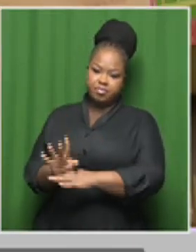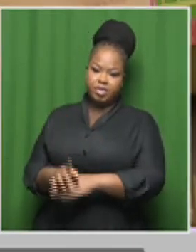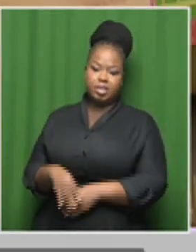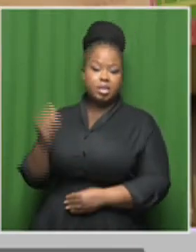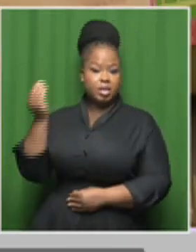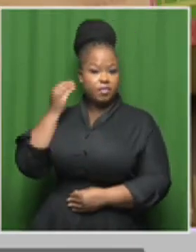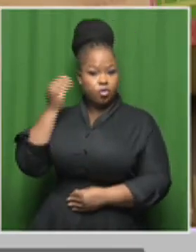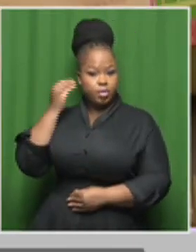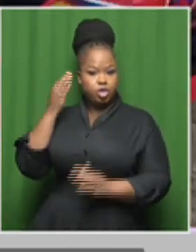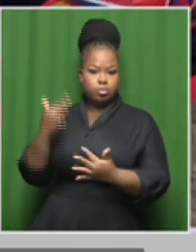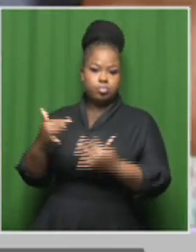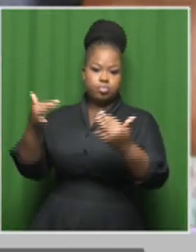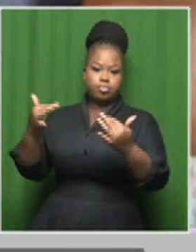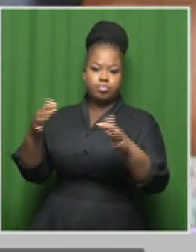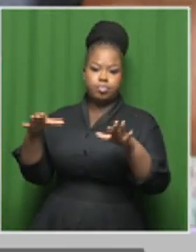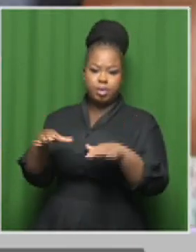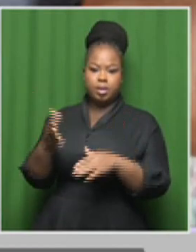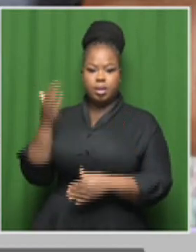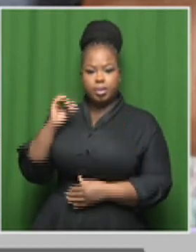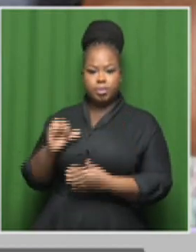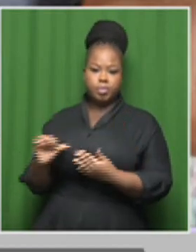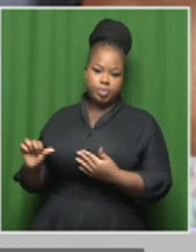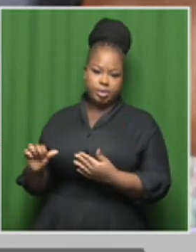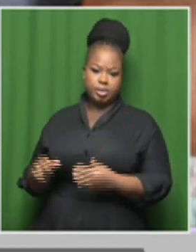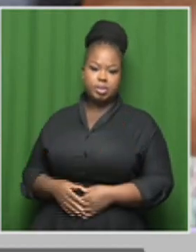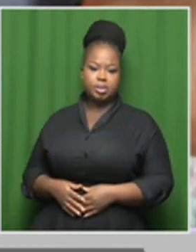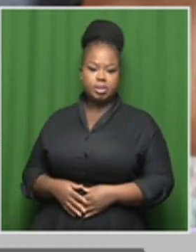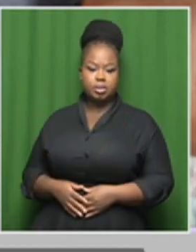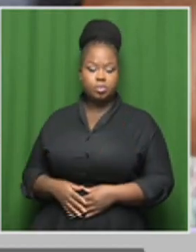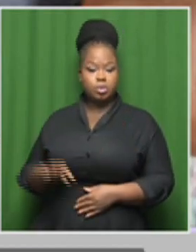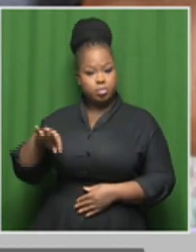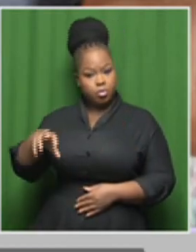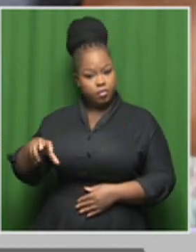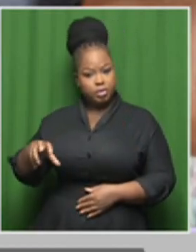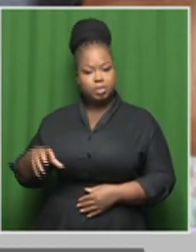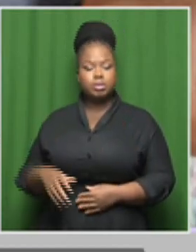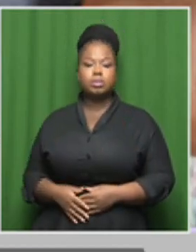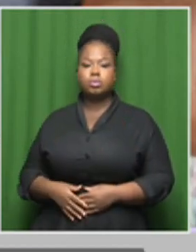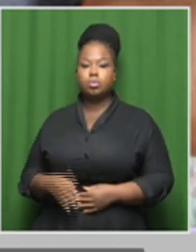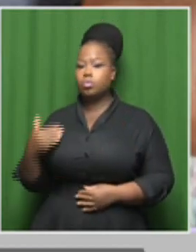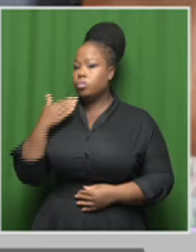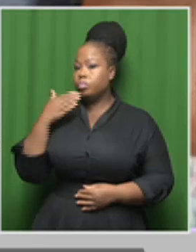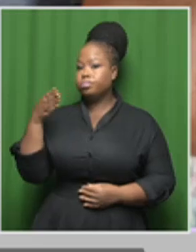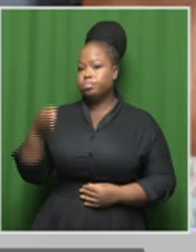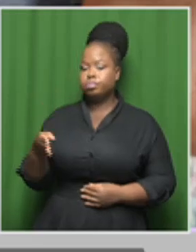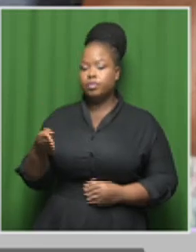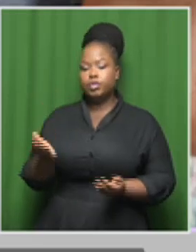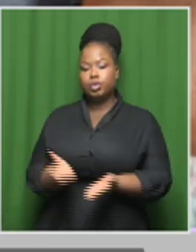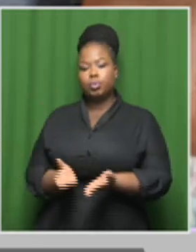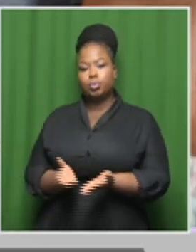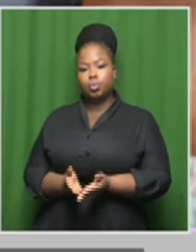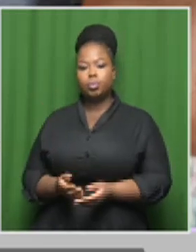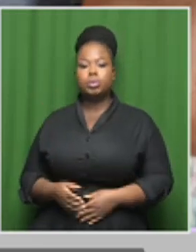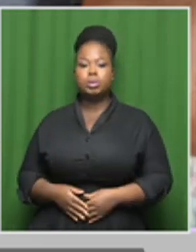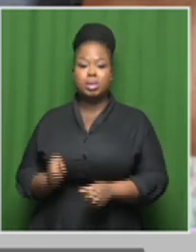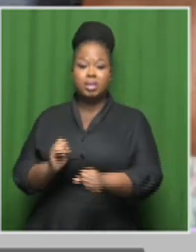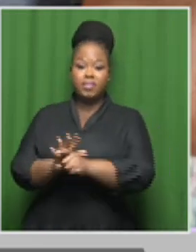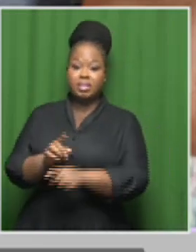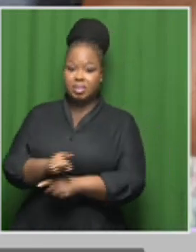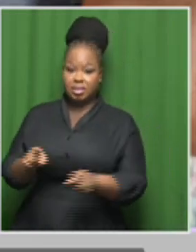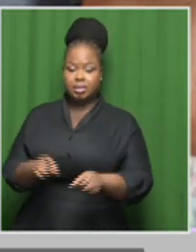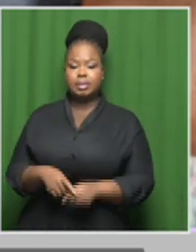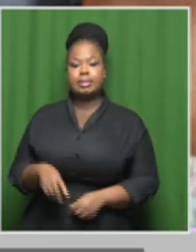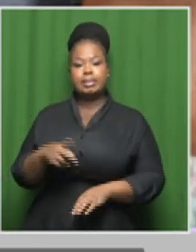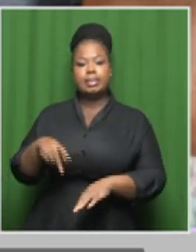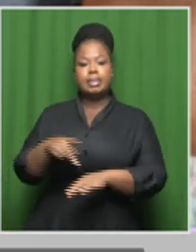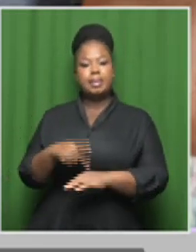information session last week with the province that was attended by the schools that were affected. The